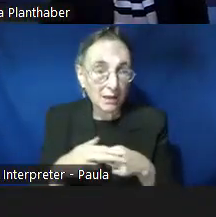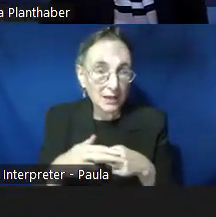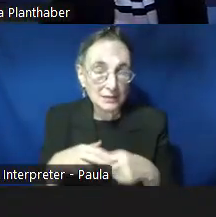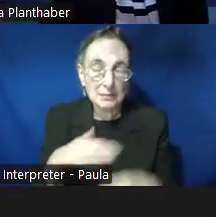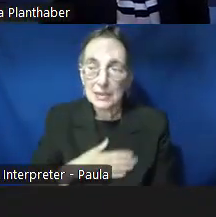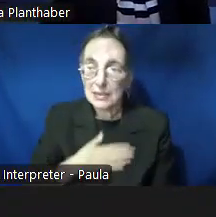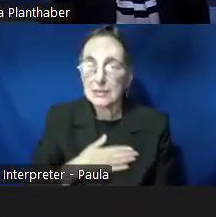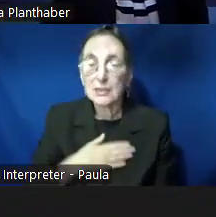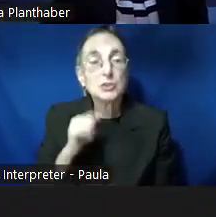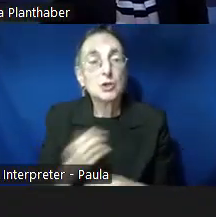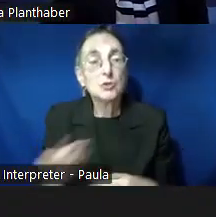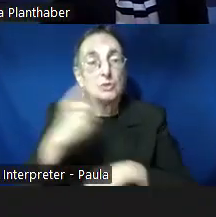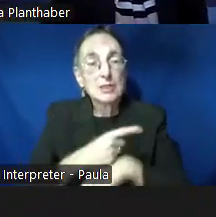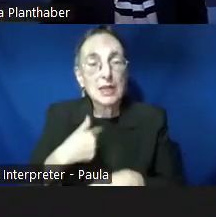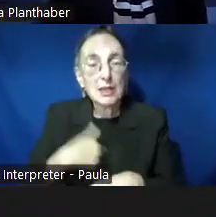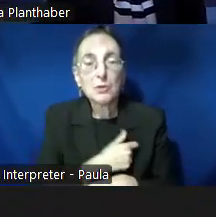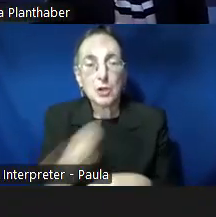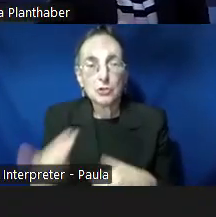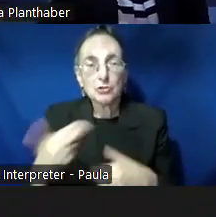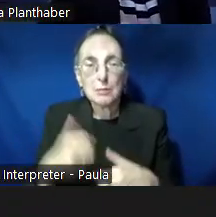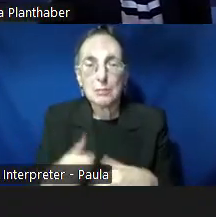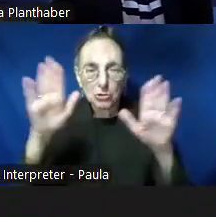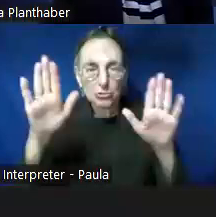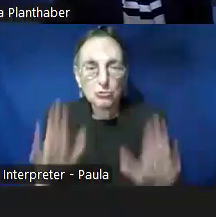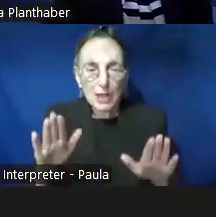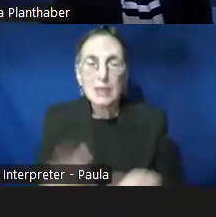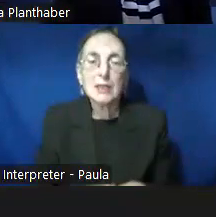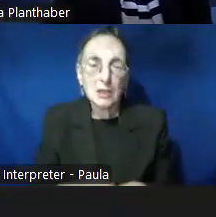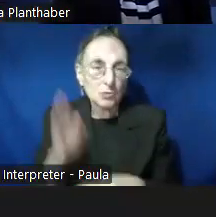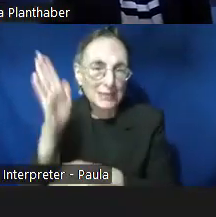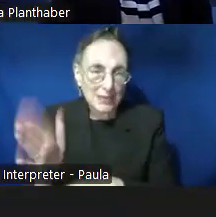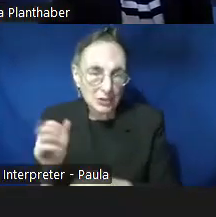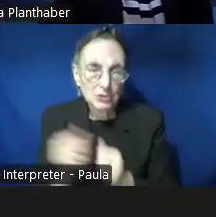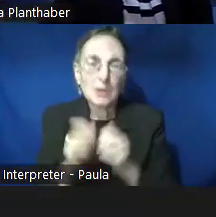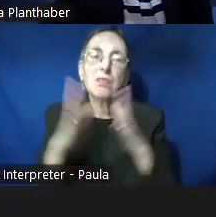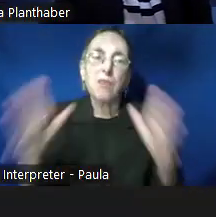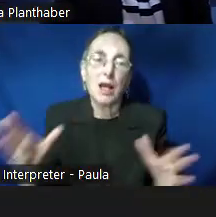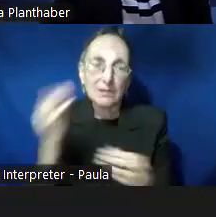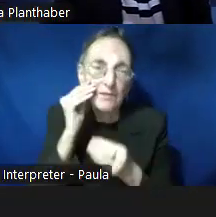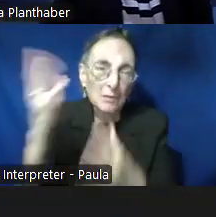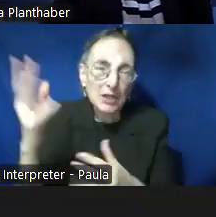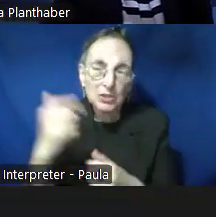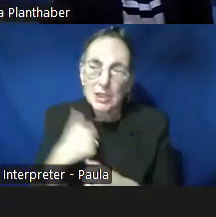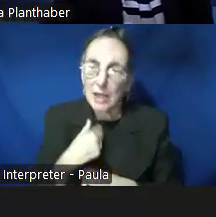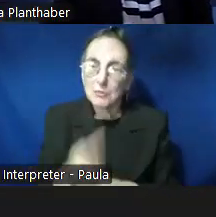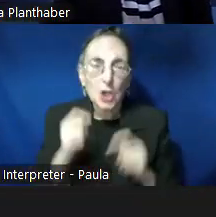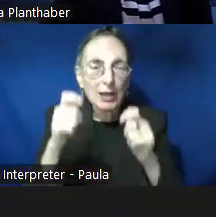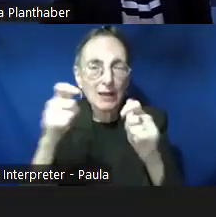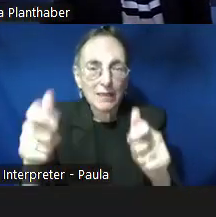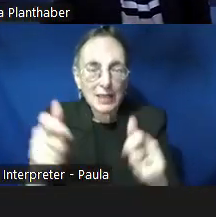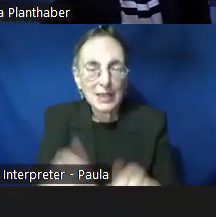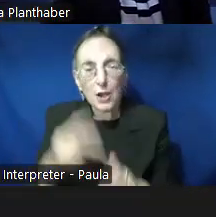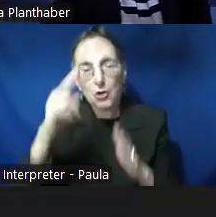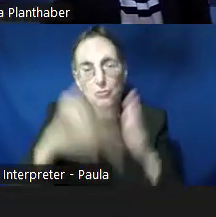All right, so today we're joined by some great presenters with a lot of information. So I'm gonna just quickly run down our agenda before we get